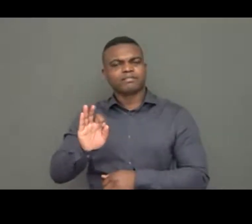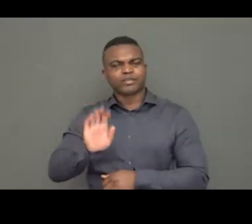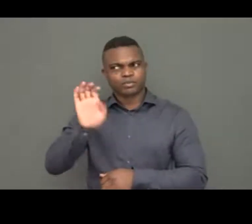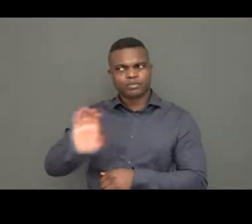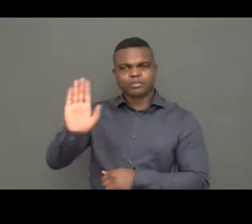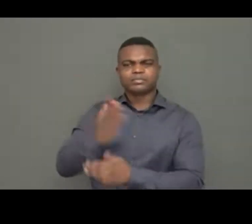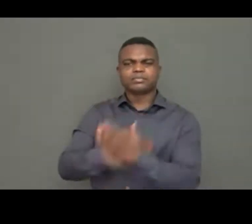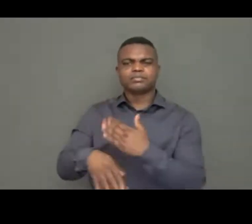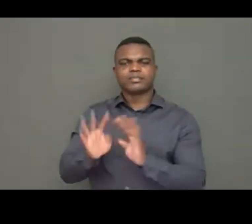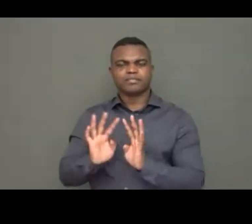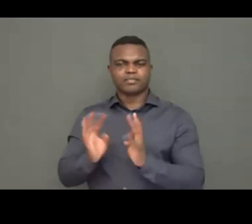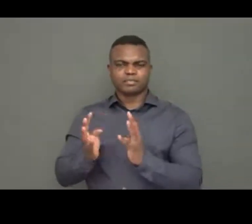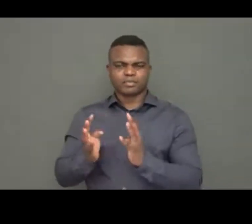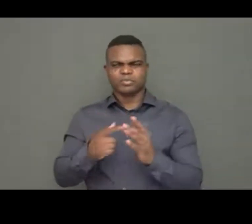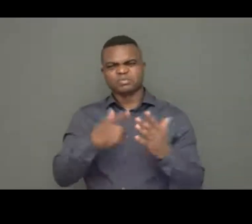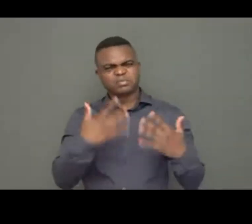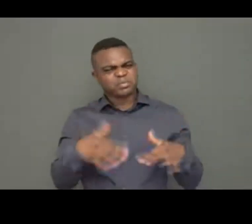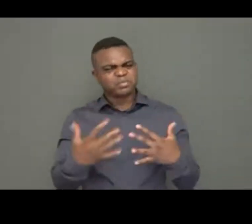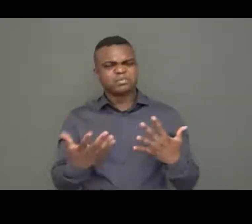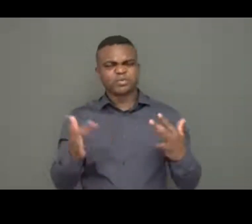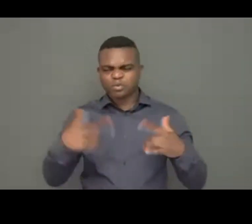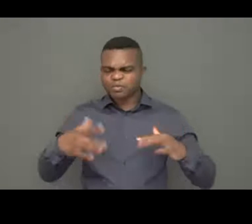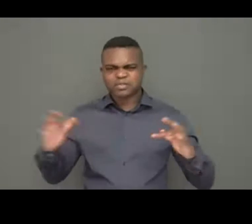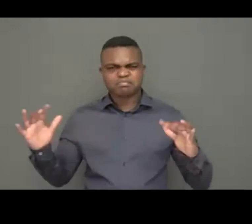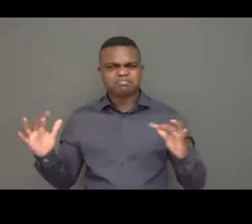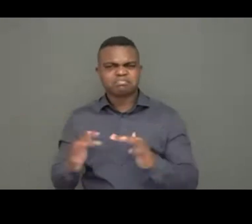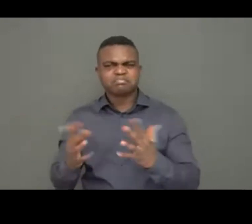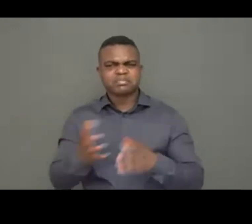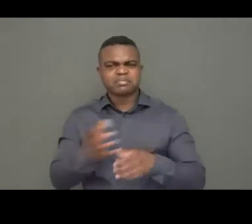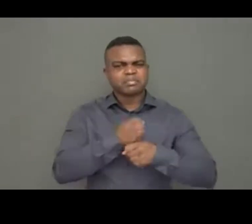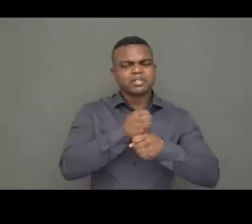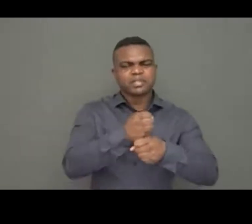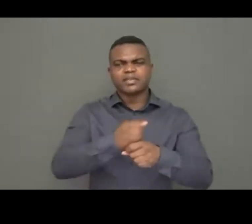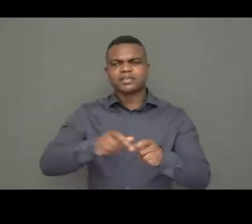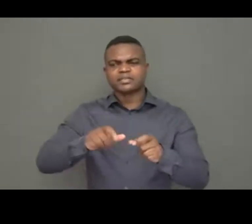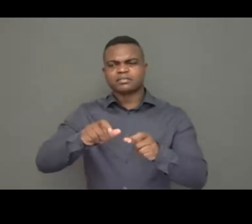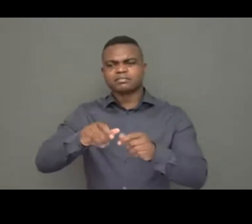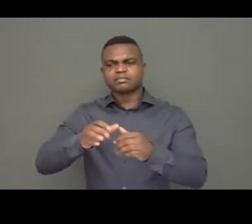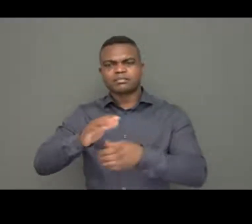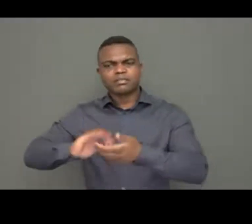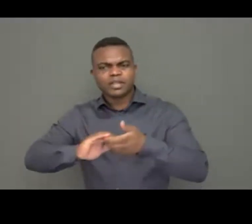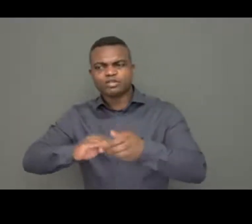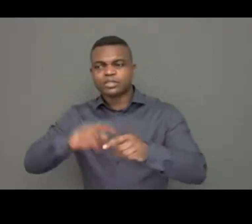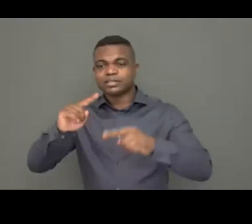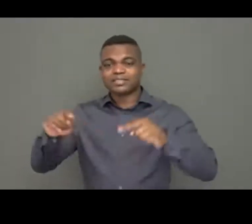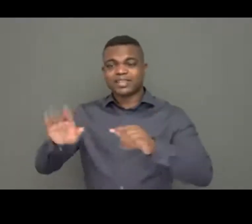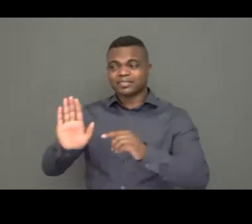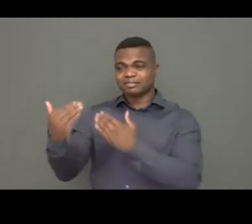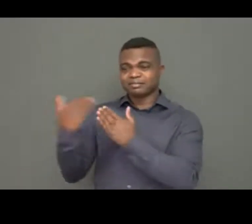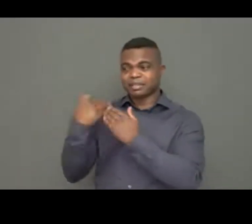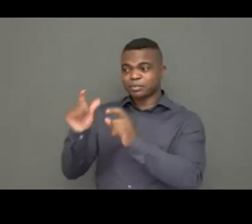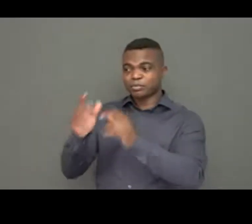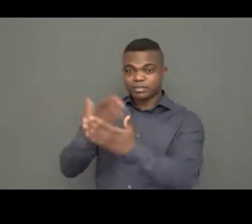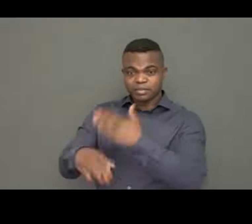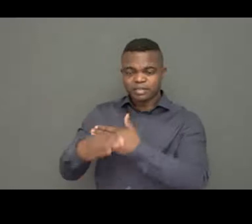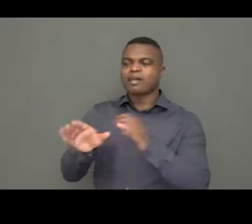Europe. She is also the vice president of the Social Platform. Social Platform is the largest network of